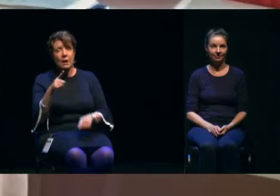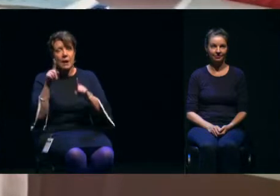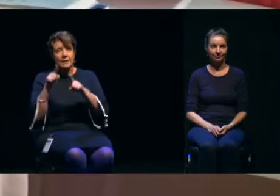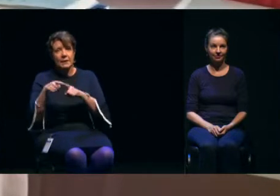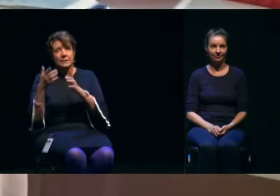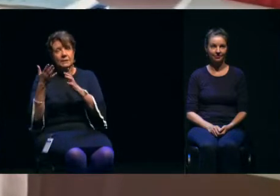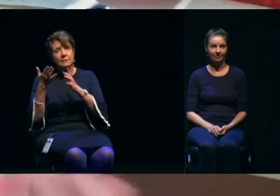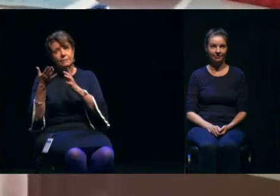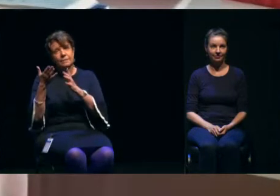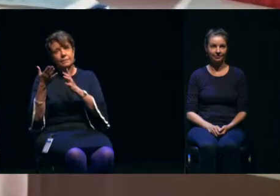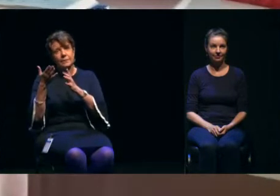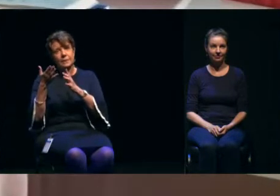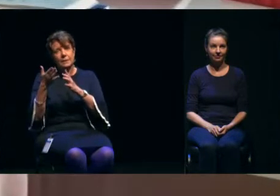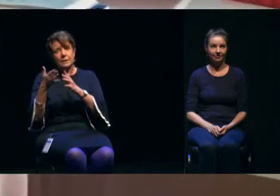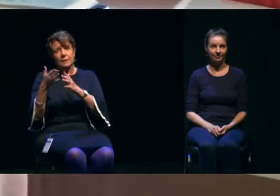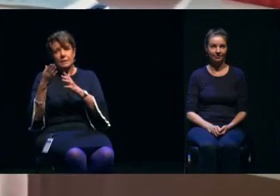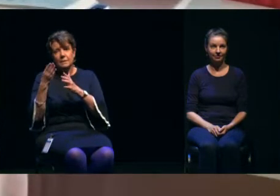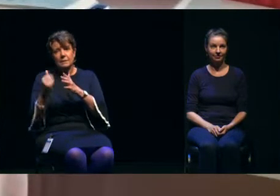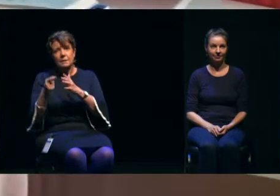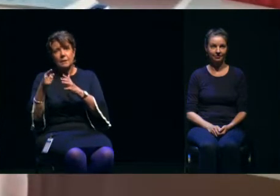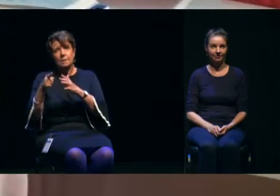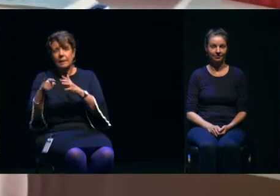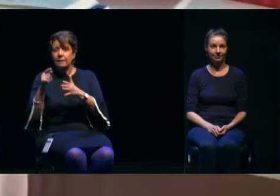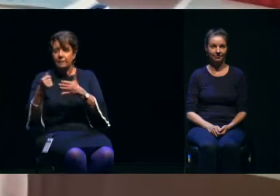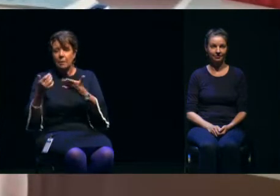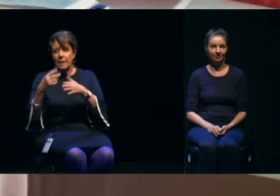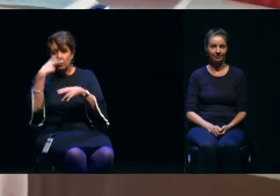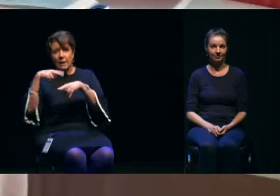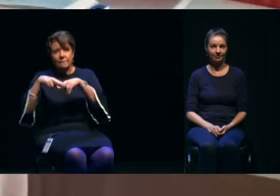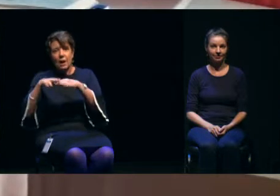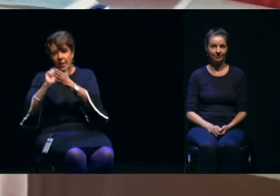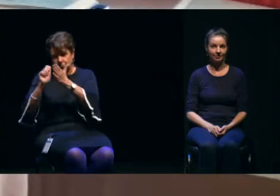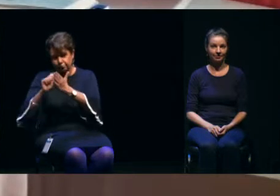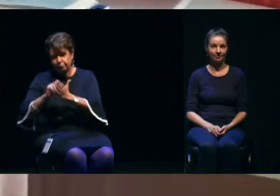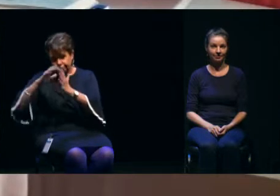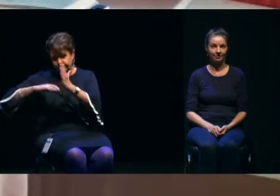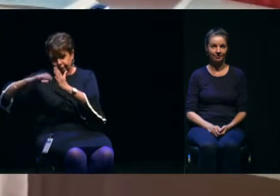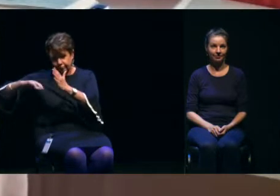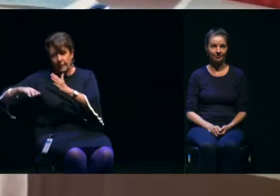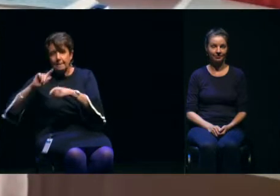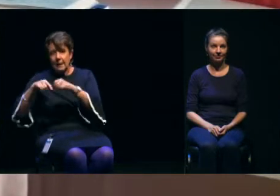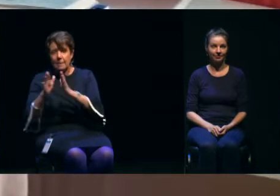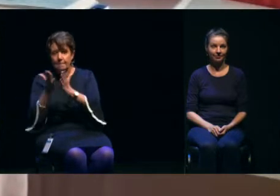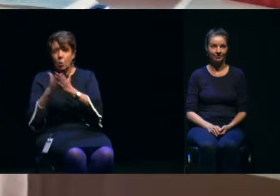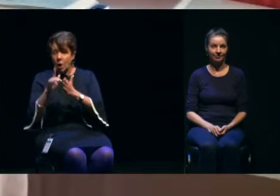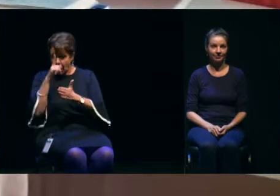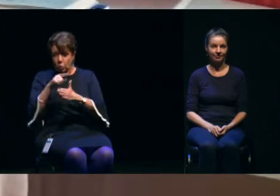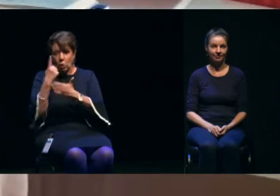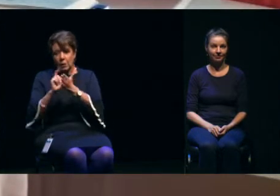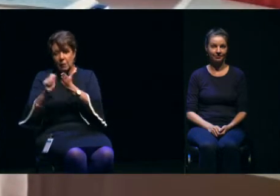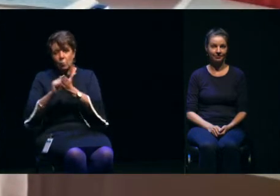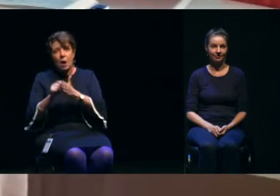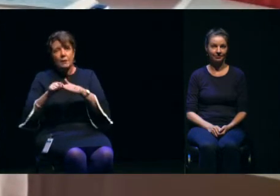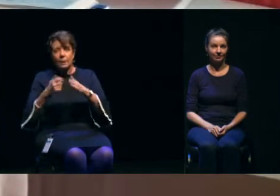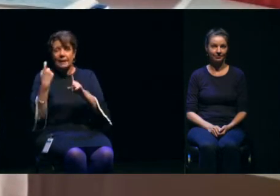grandfather that became the House of the Spirits. I could only write at night on the kitchen counter. And after